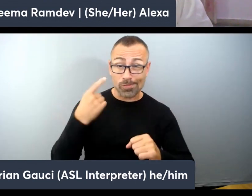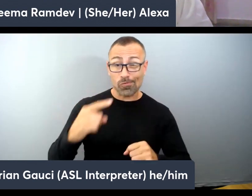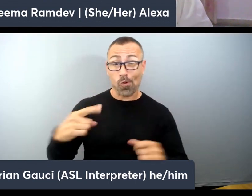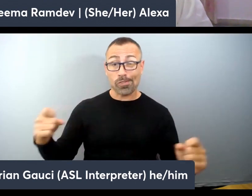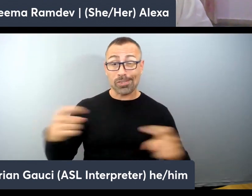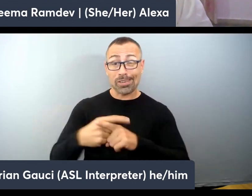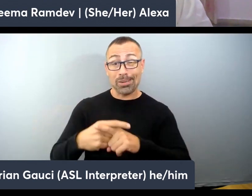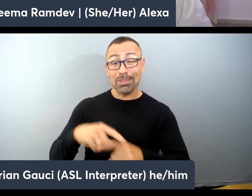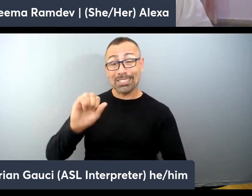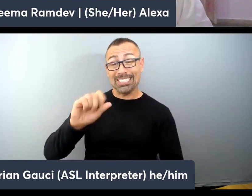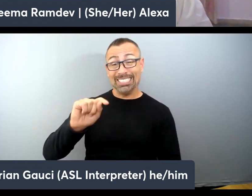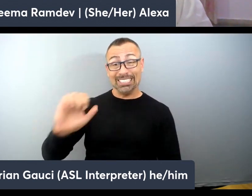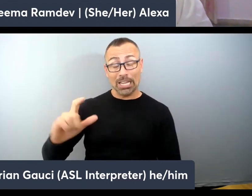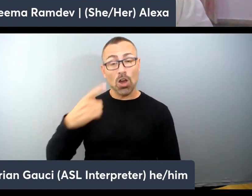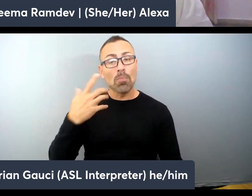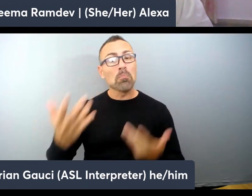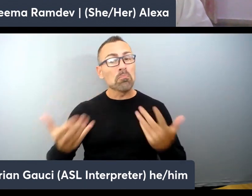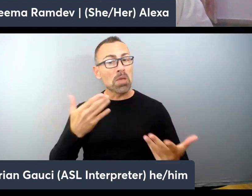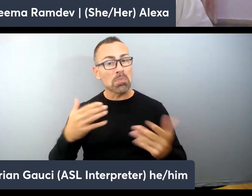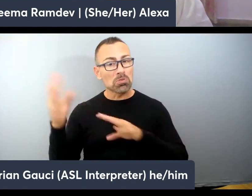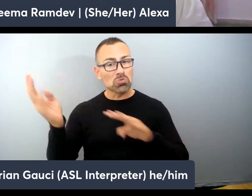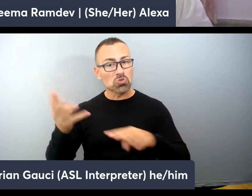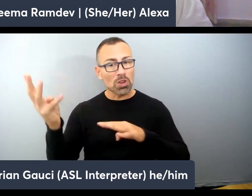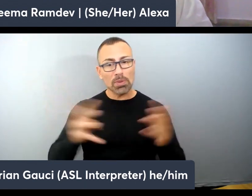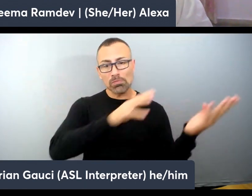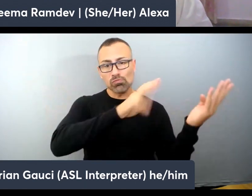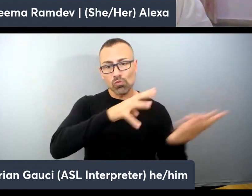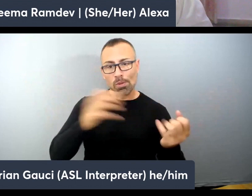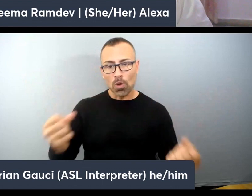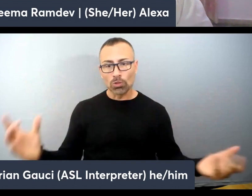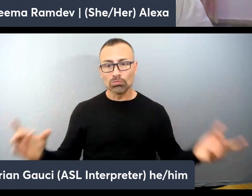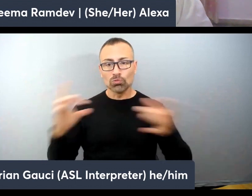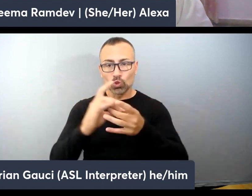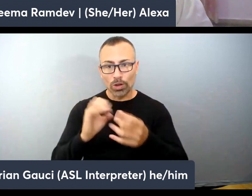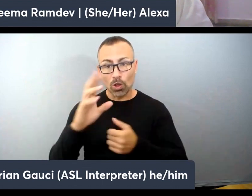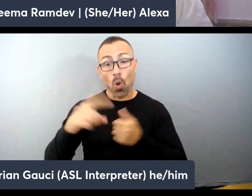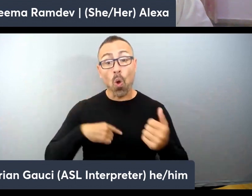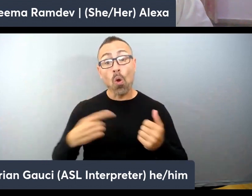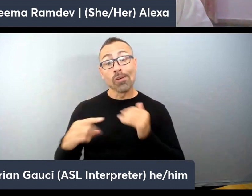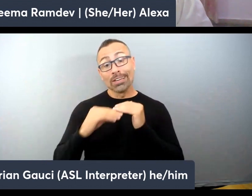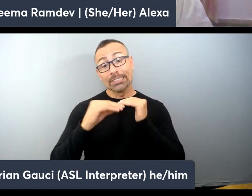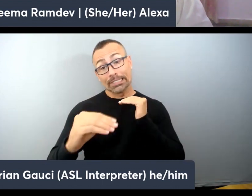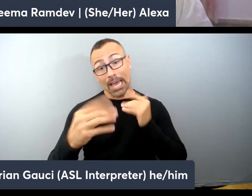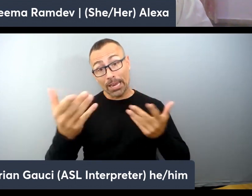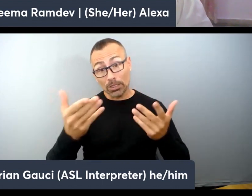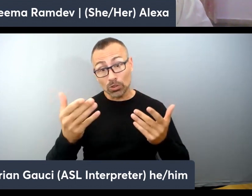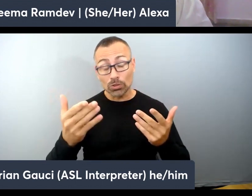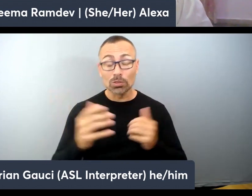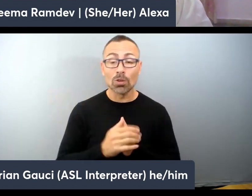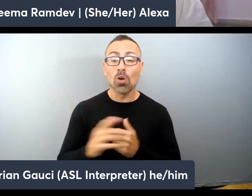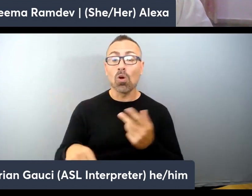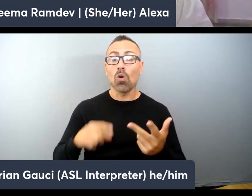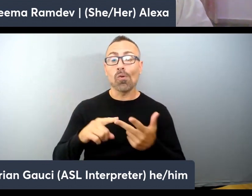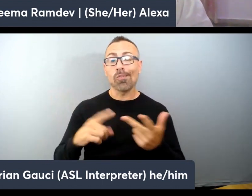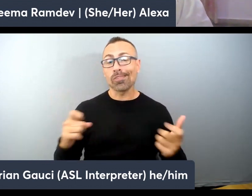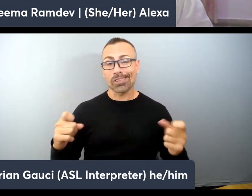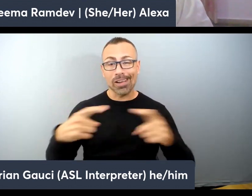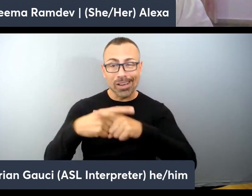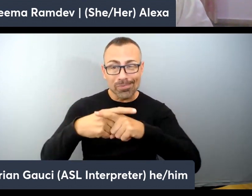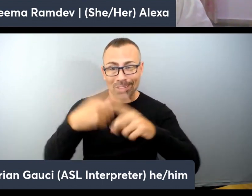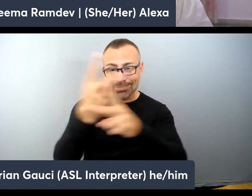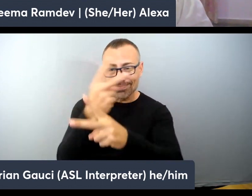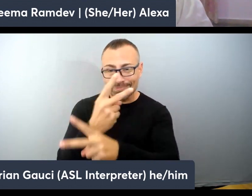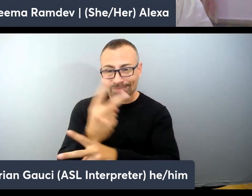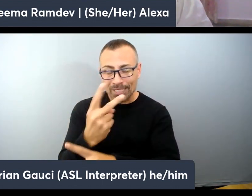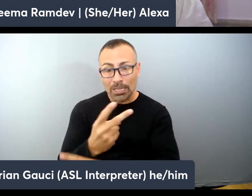streaming and static sources, apply complex transformations and aggregation logic on time series event to act